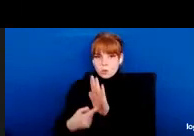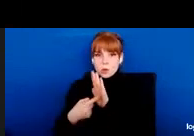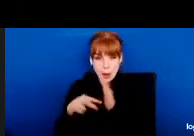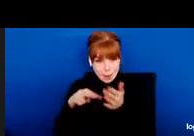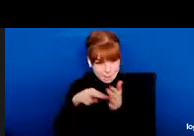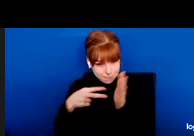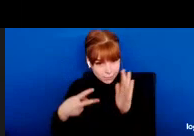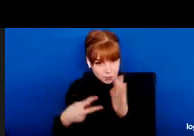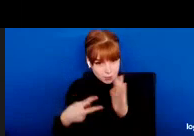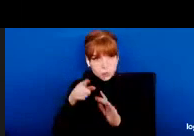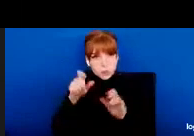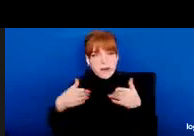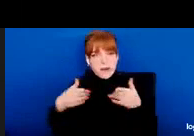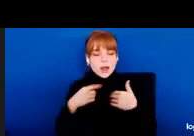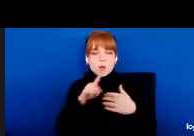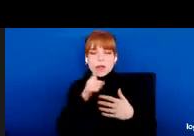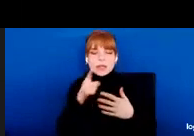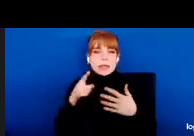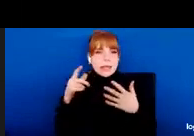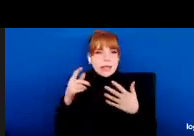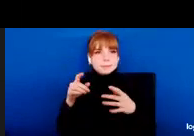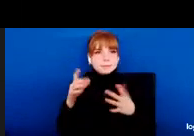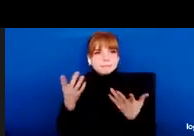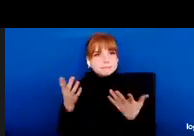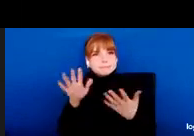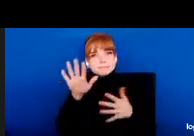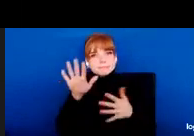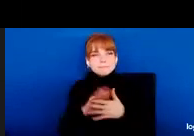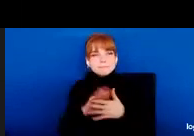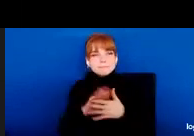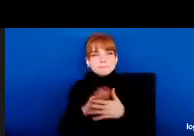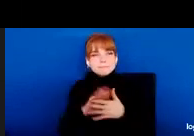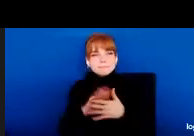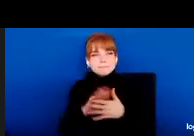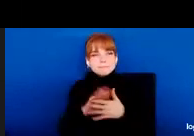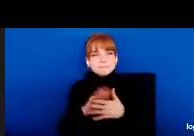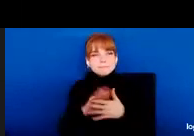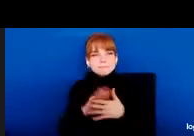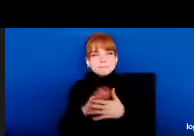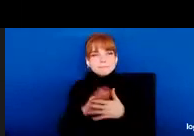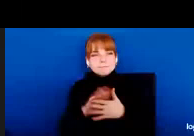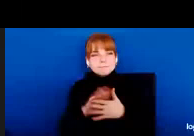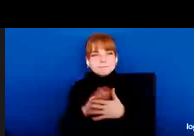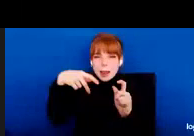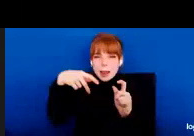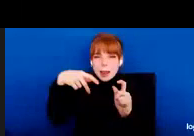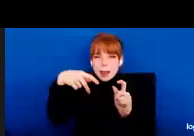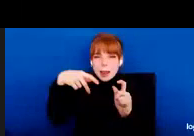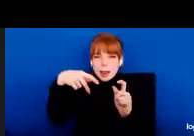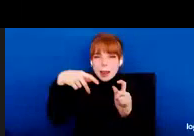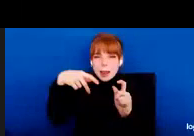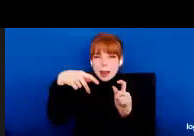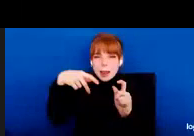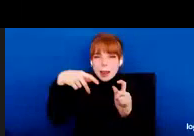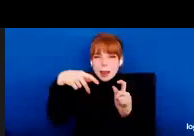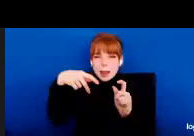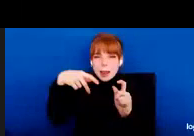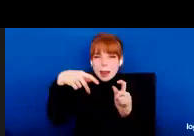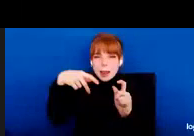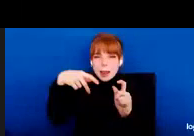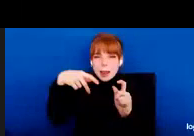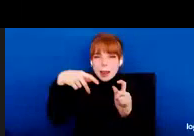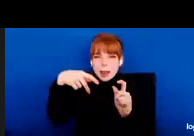very subtle, say you got like 1 pixel, tiny little super light gray, 1.1 to 1